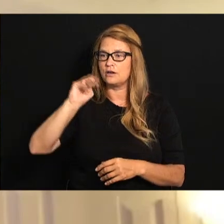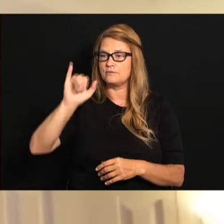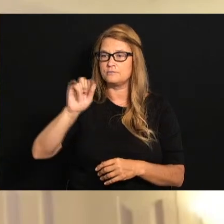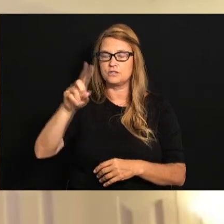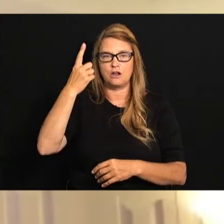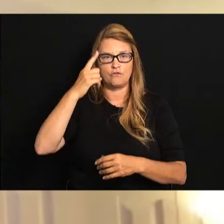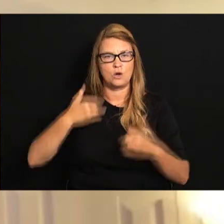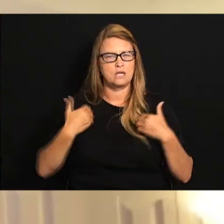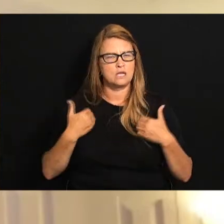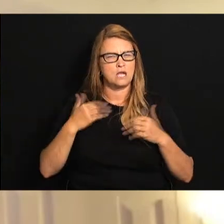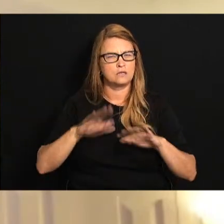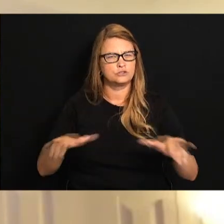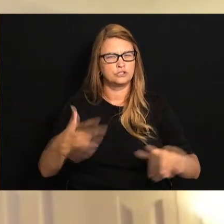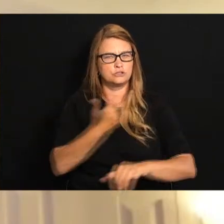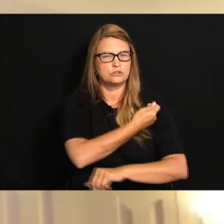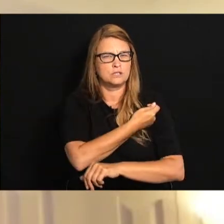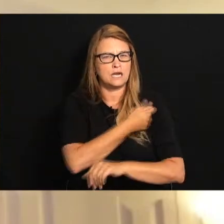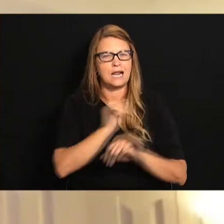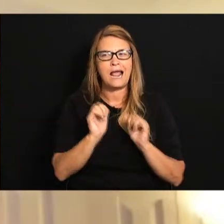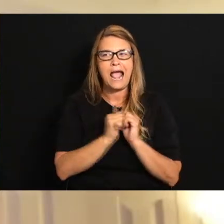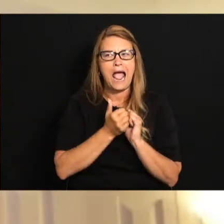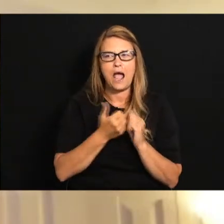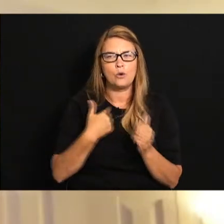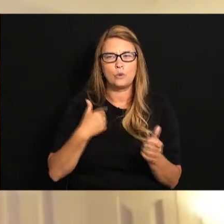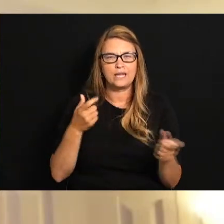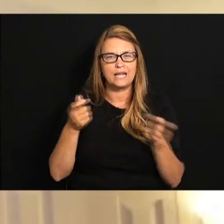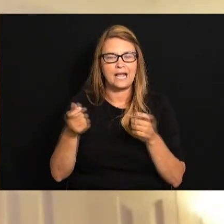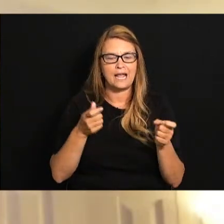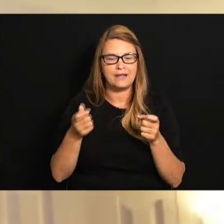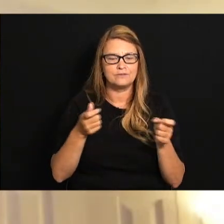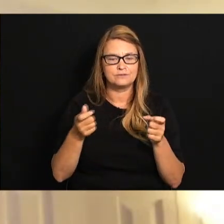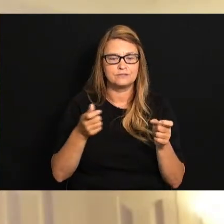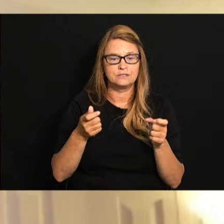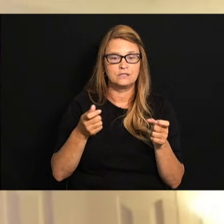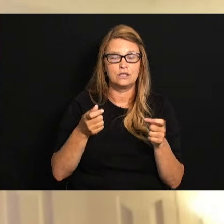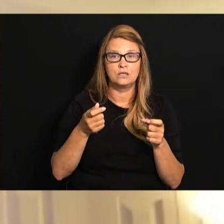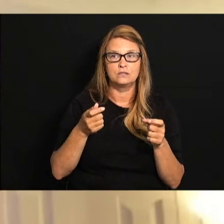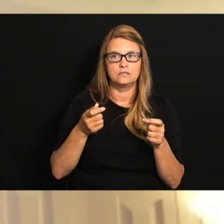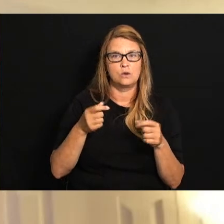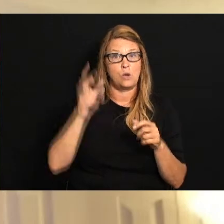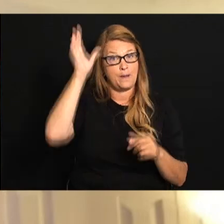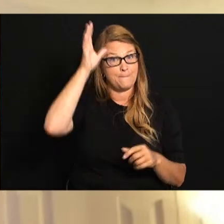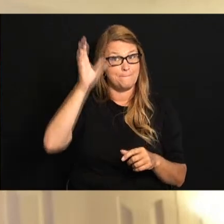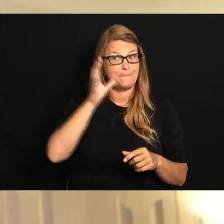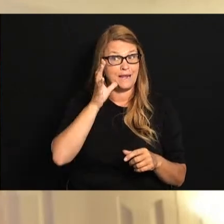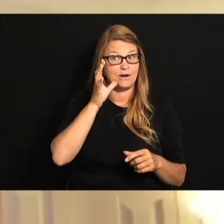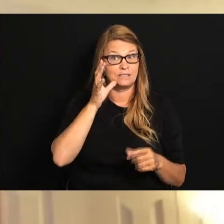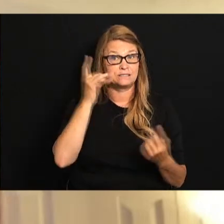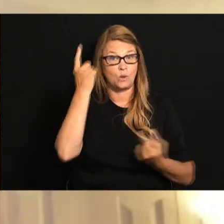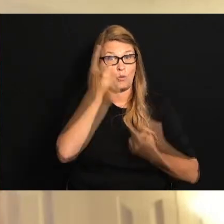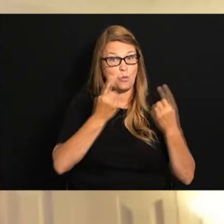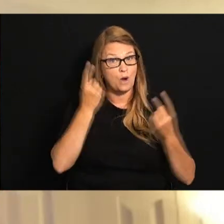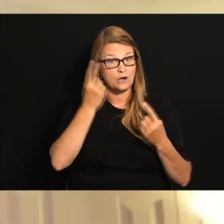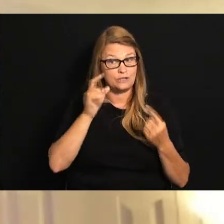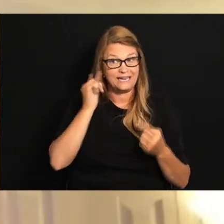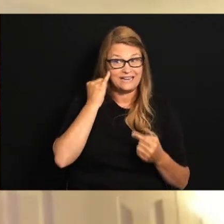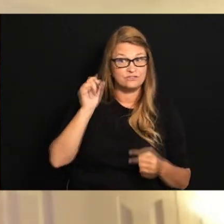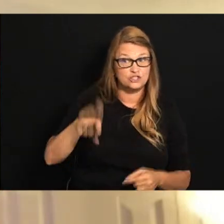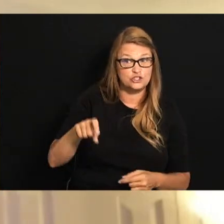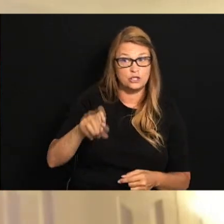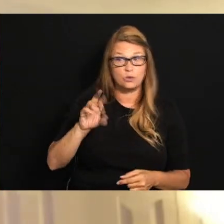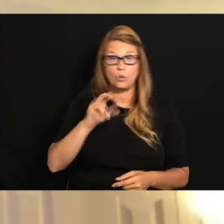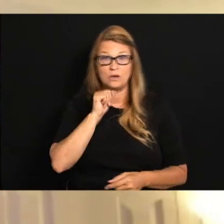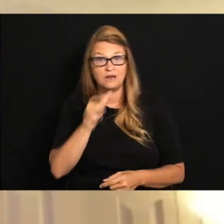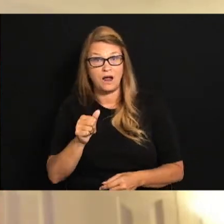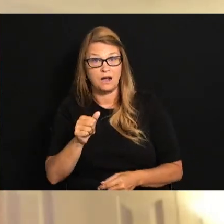young kids. How do you deal with maybe trepidation from parents that might be wondering, if they should or shouldn't get the vaccine